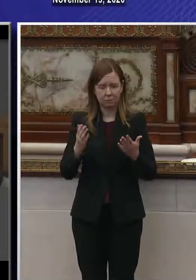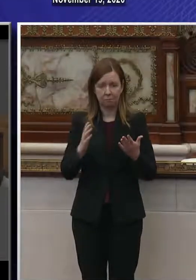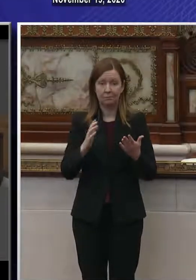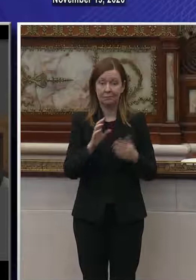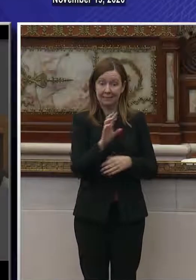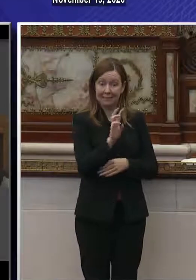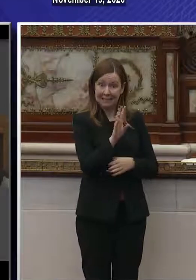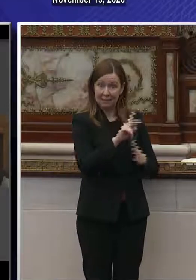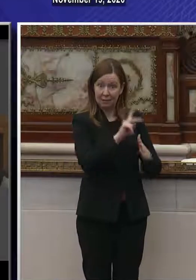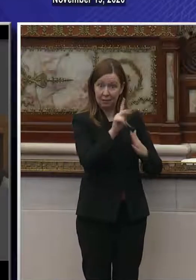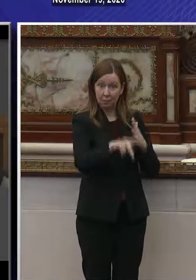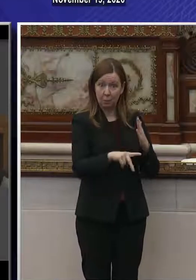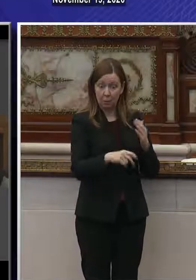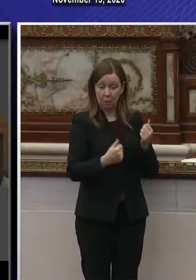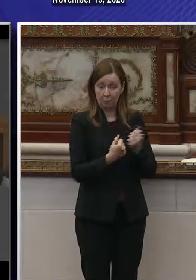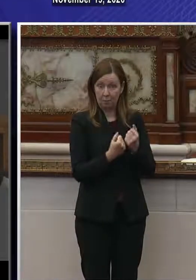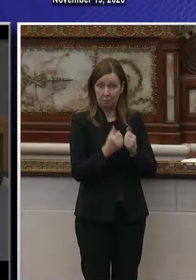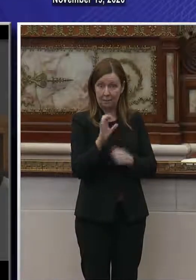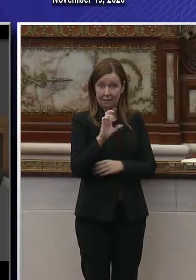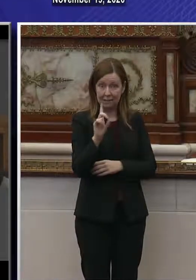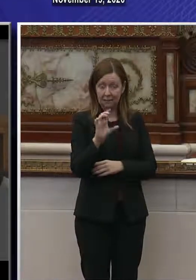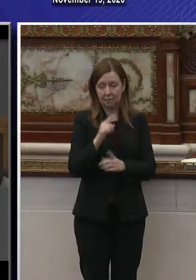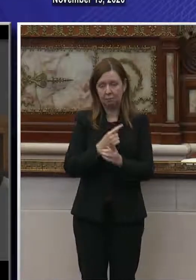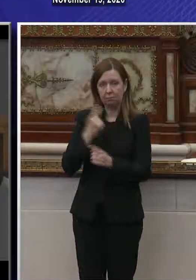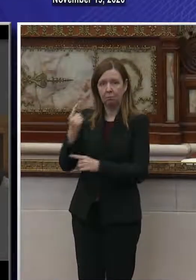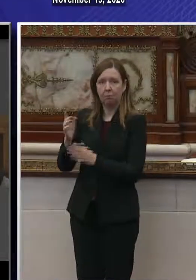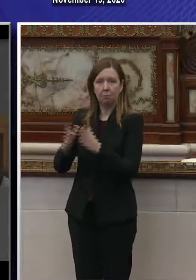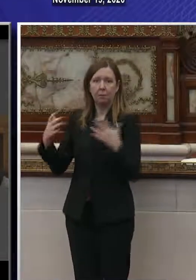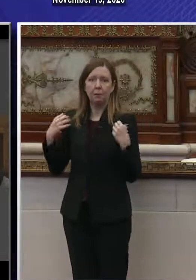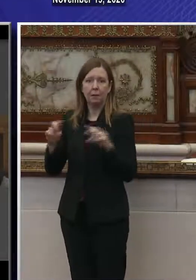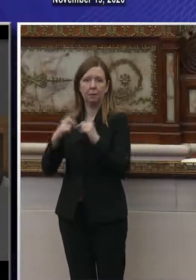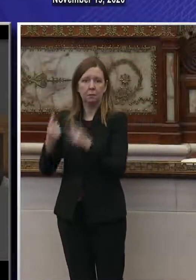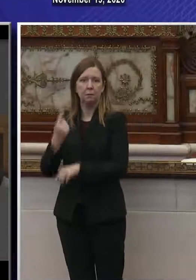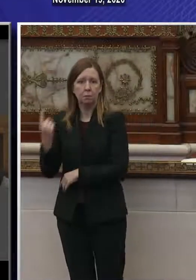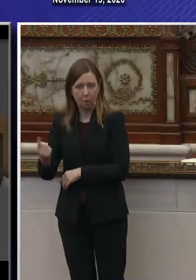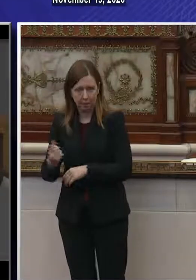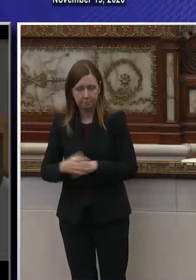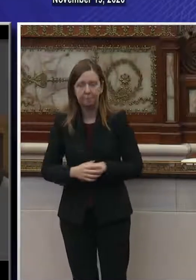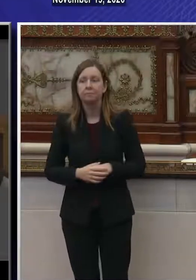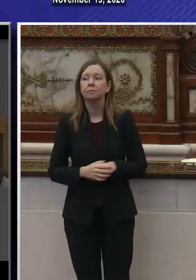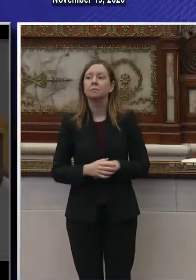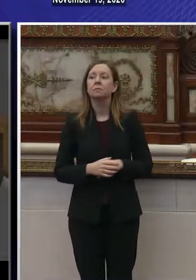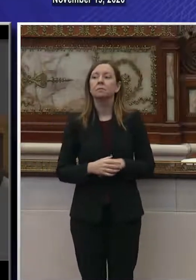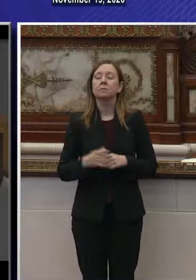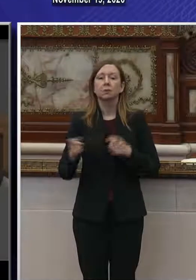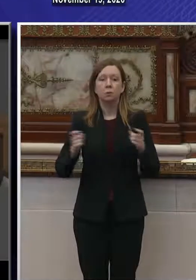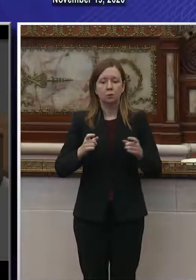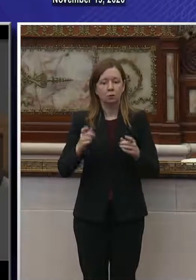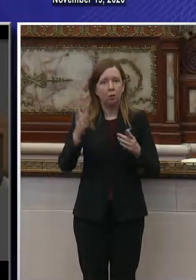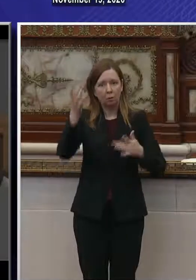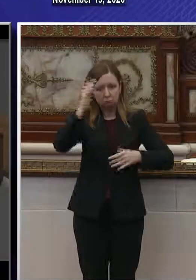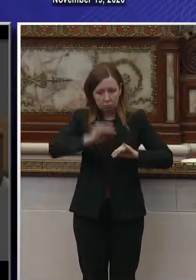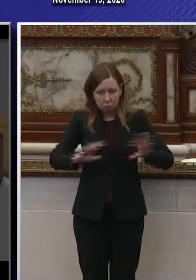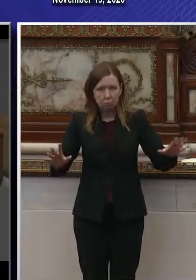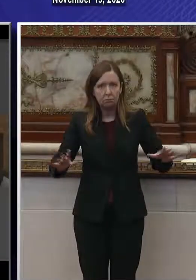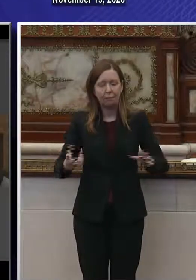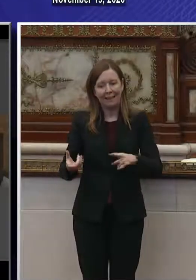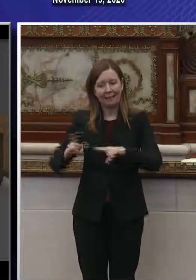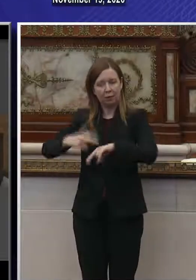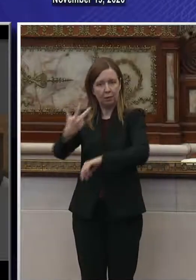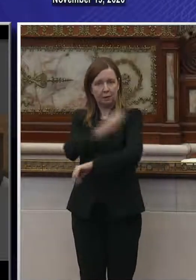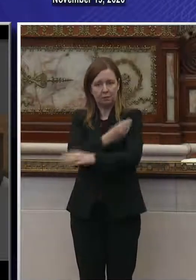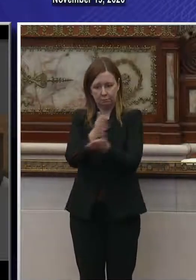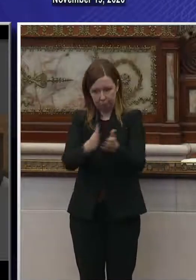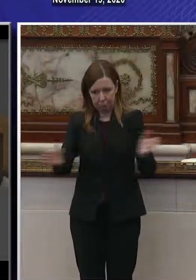64 programs funded by the CDC to control vaccine-preventable diseases and increase immunization coverage across